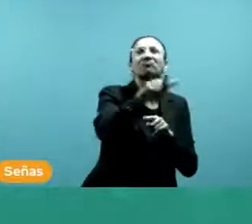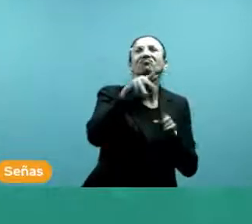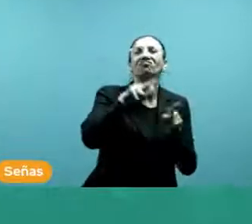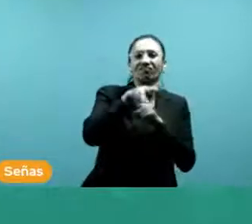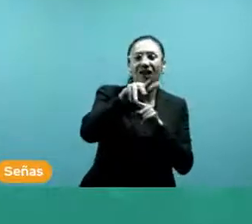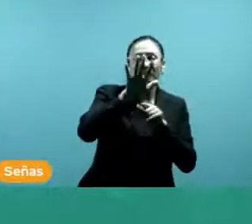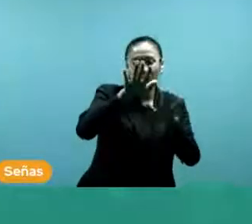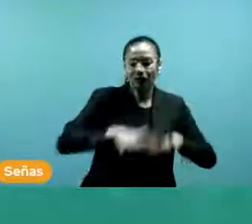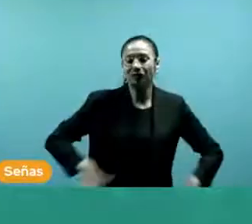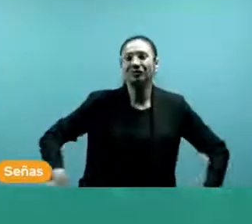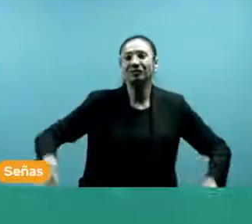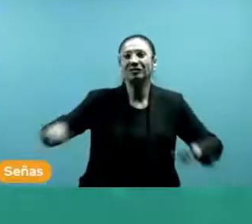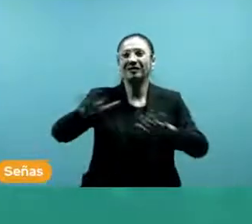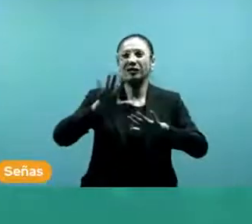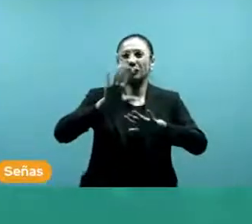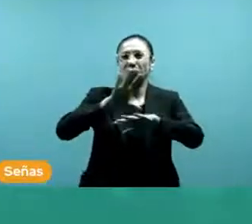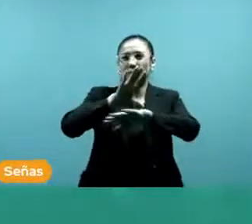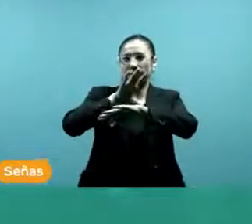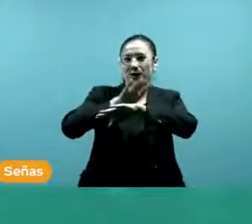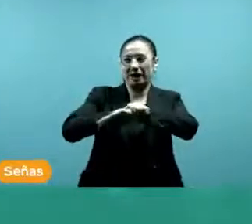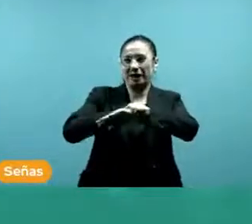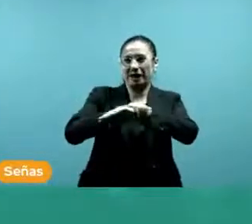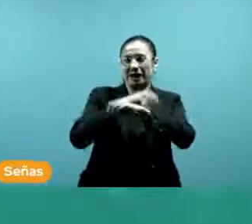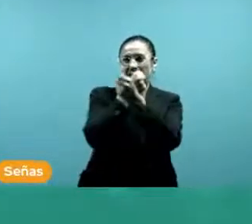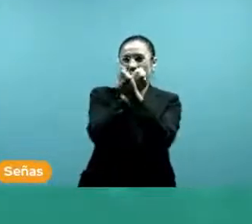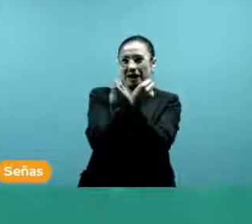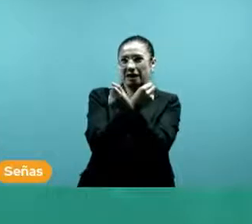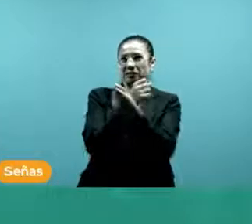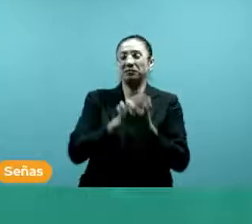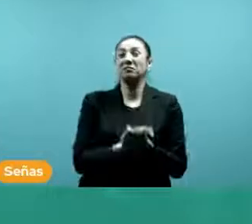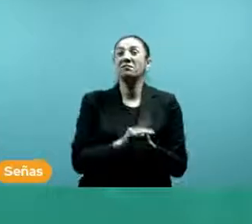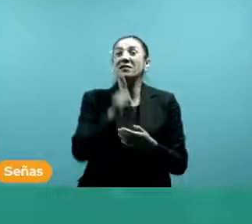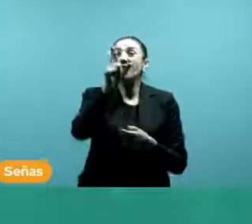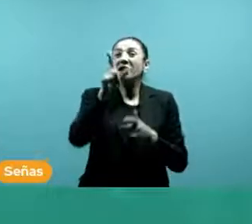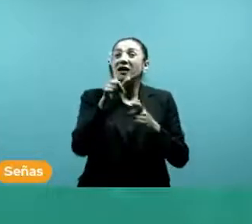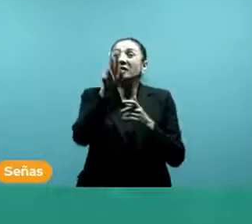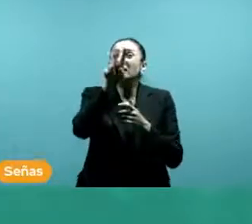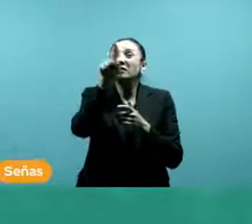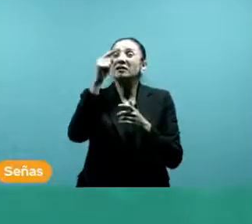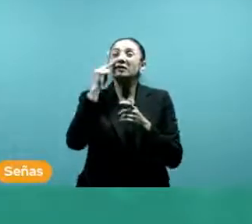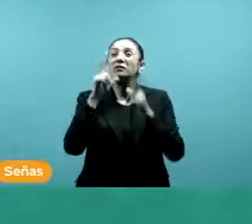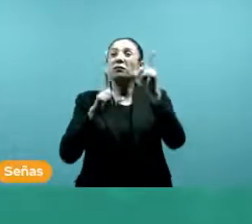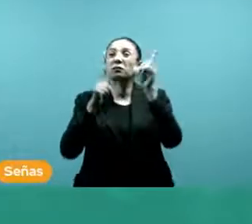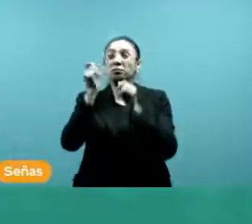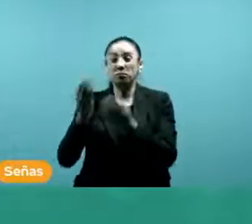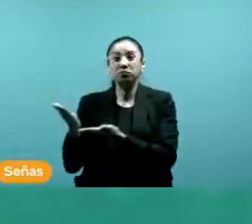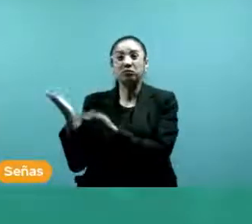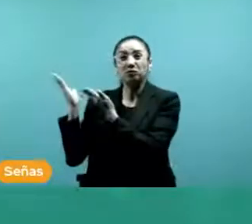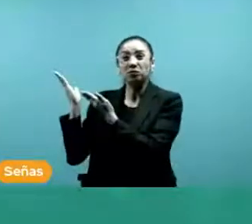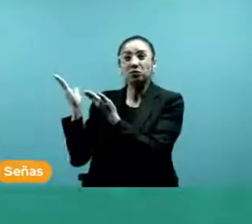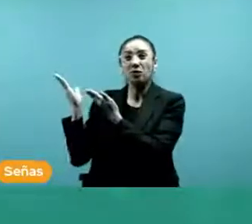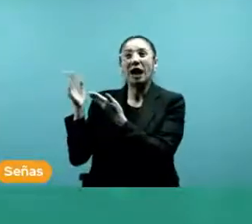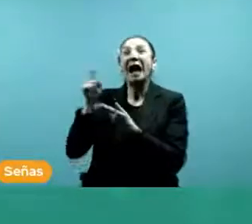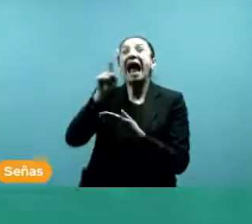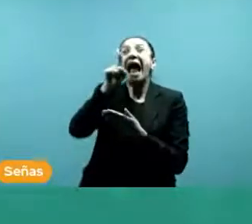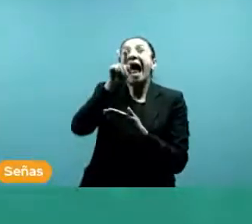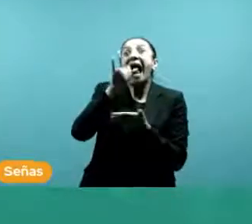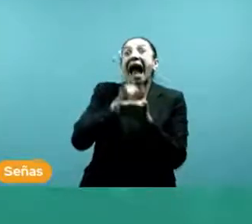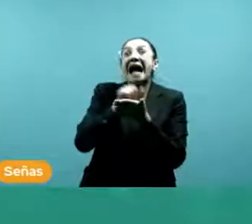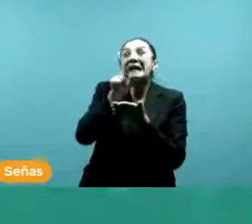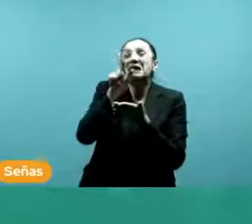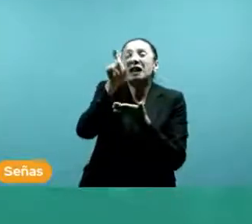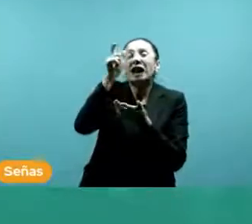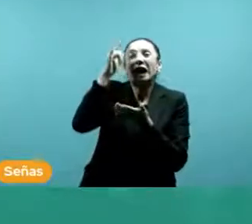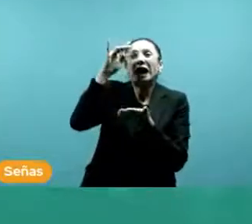two people in this picture, así que las dos personas above, que aparecen en estas fotografías the resistance, Witold Pilecki, son who was los one que of se the